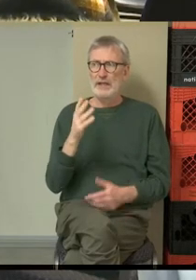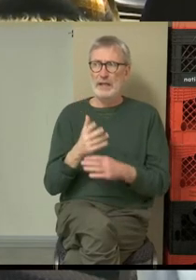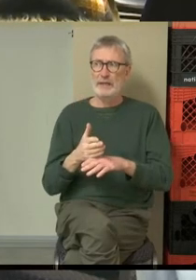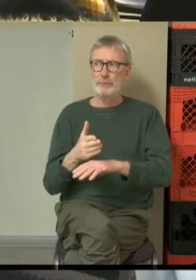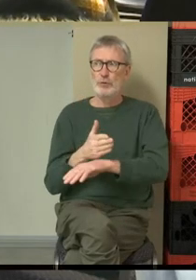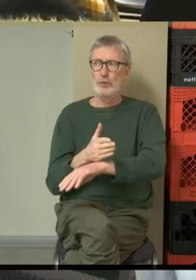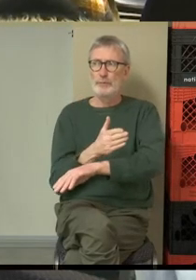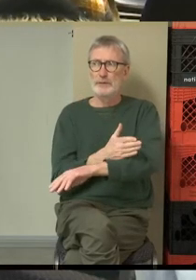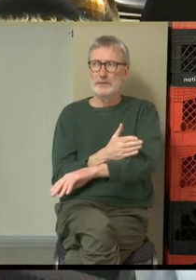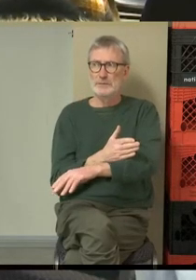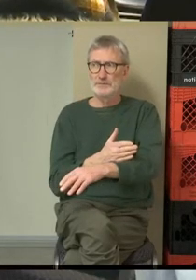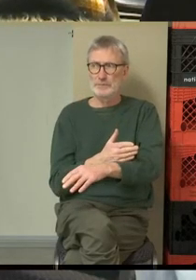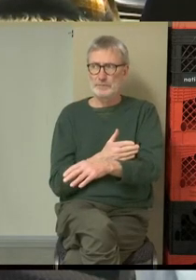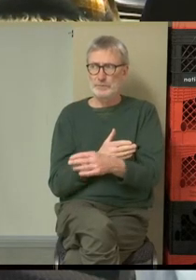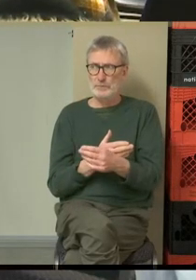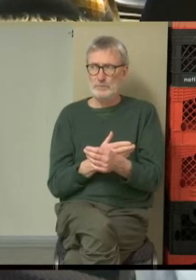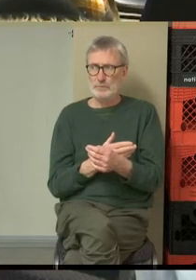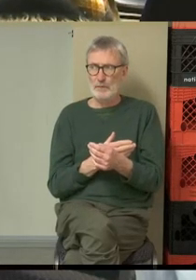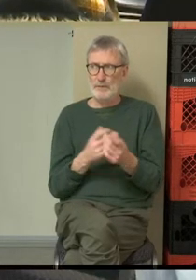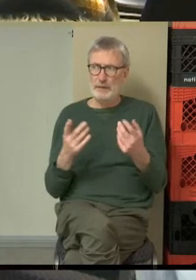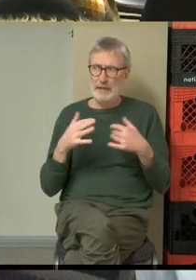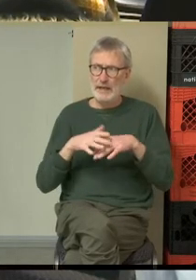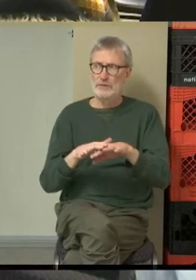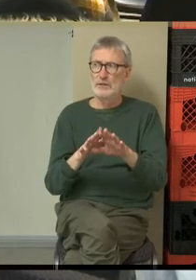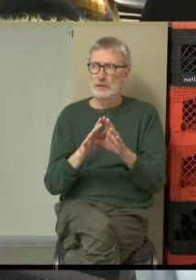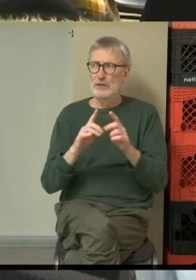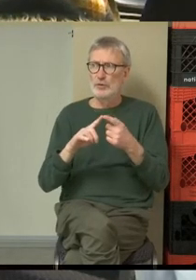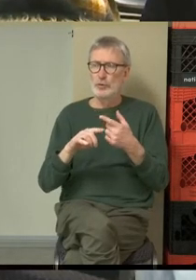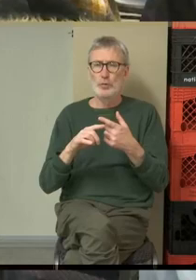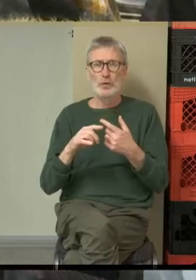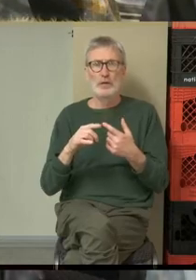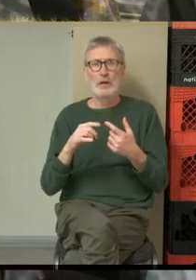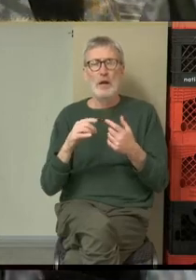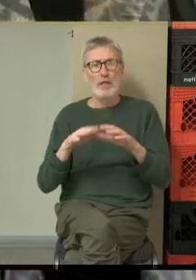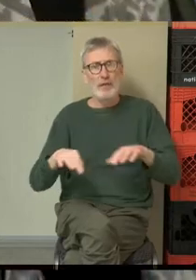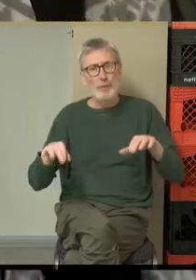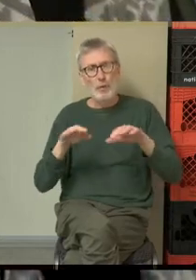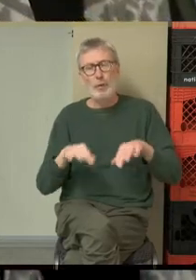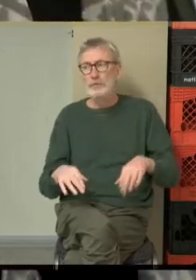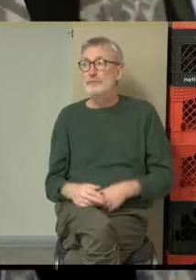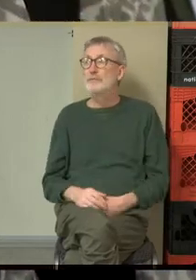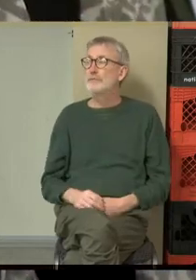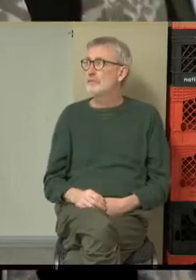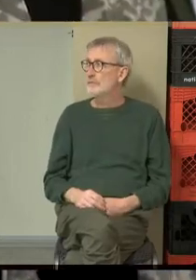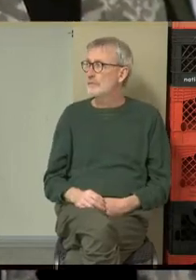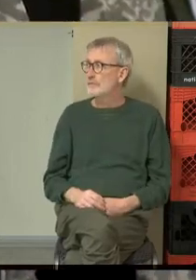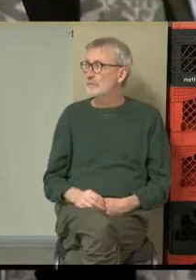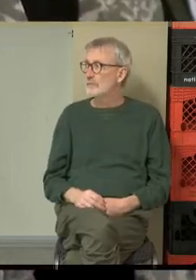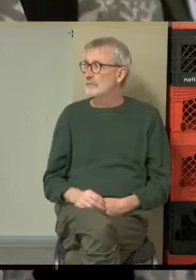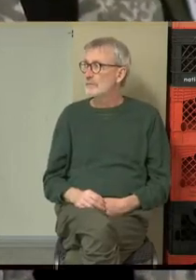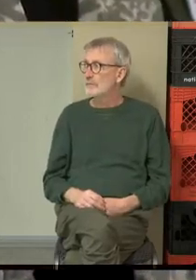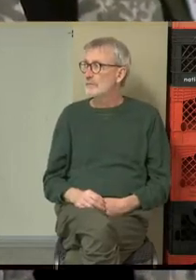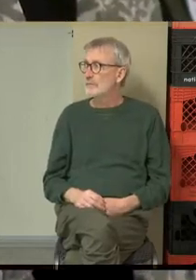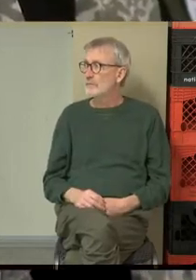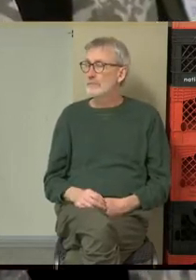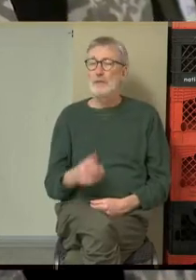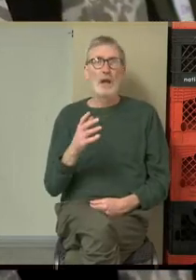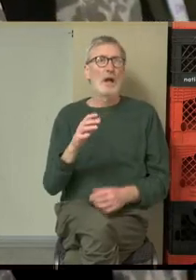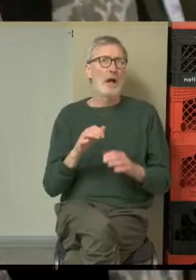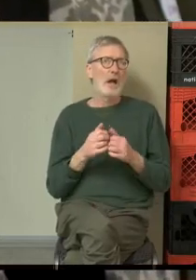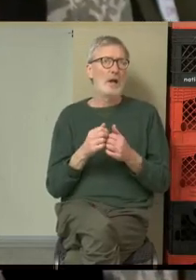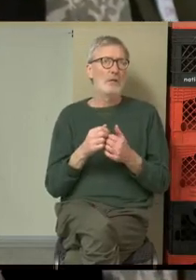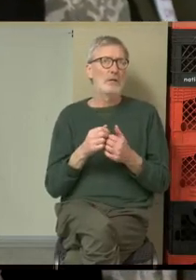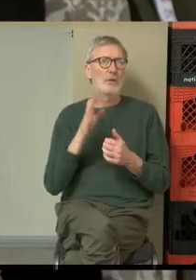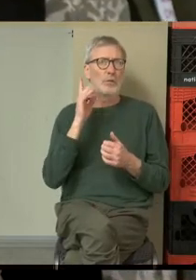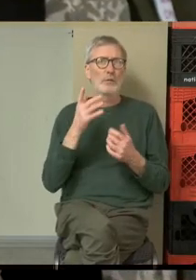be integrated with access to the pool? The question is how the amenities shown in the park would